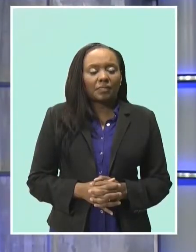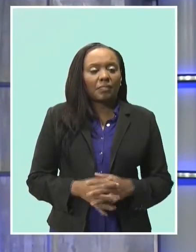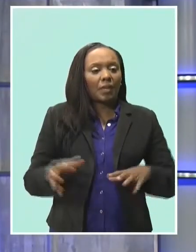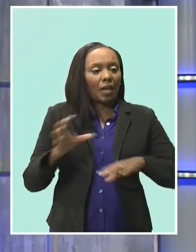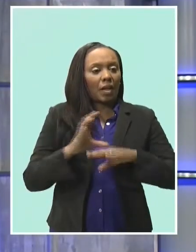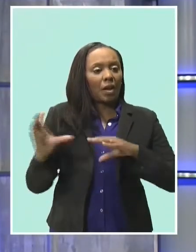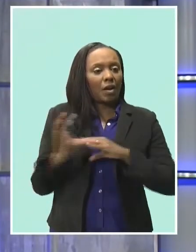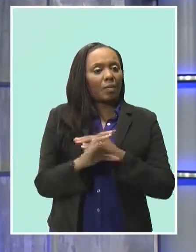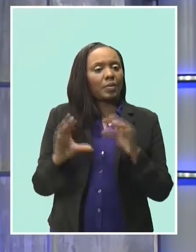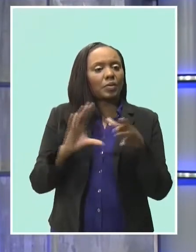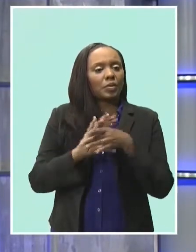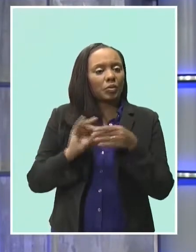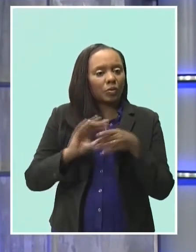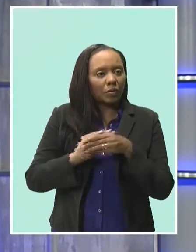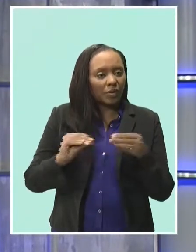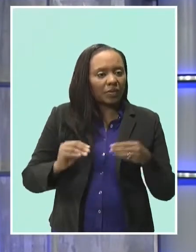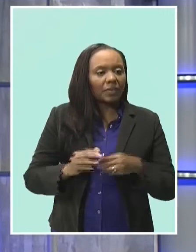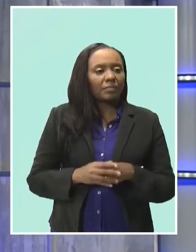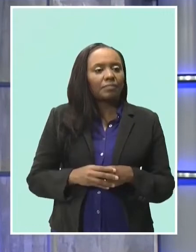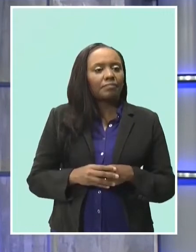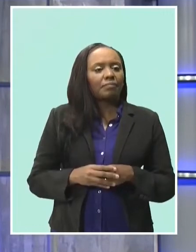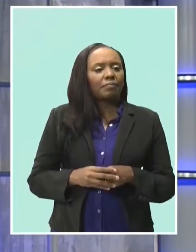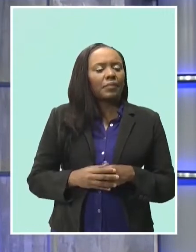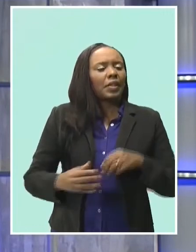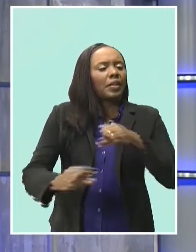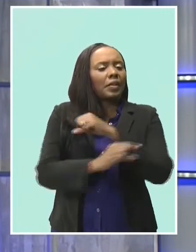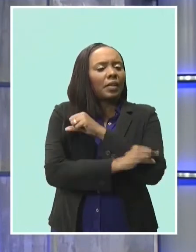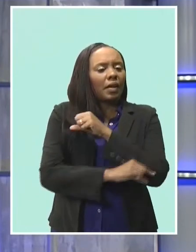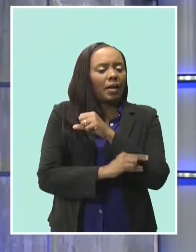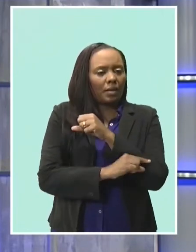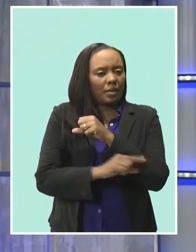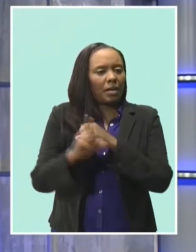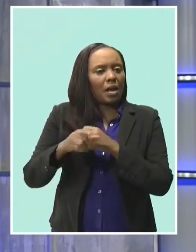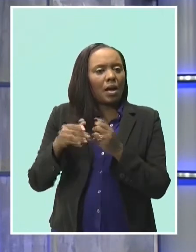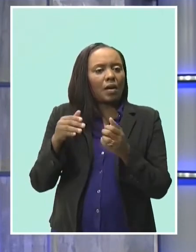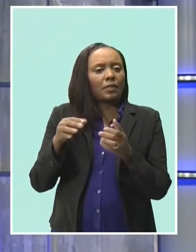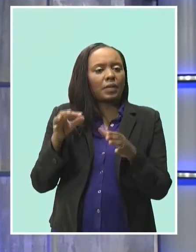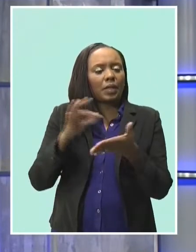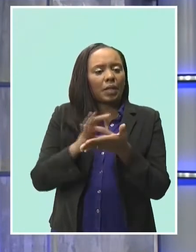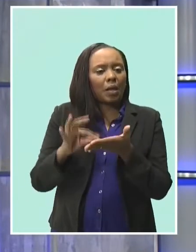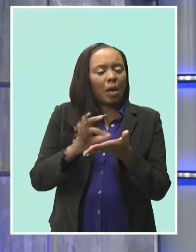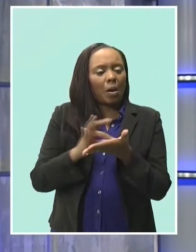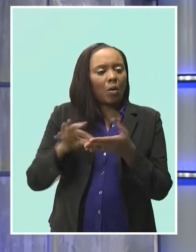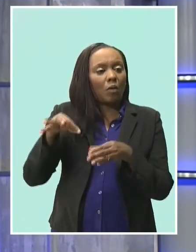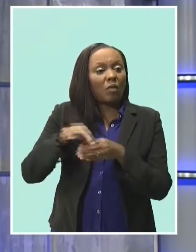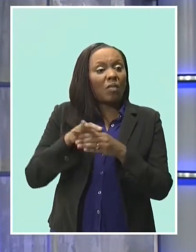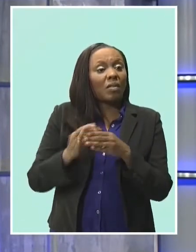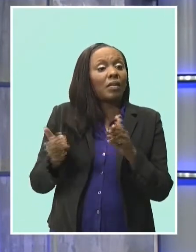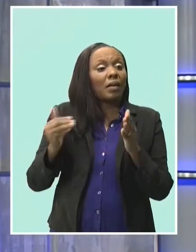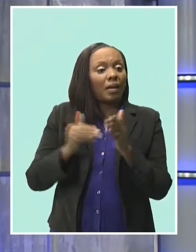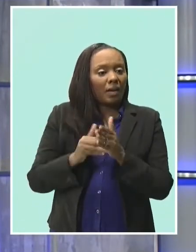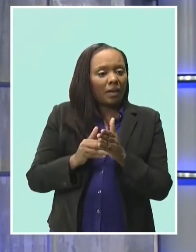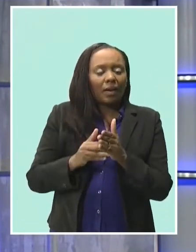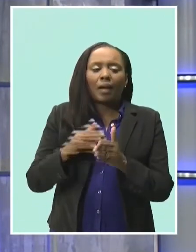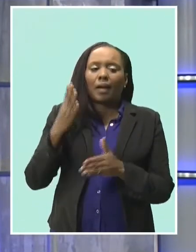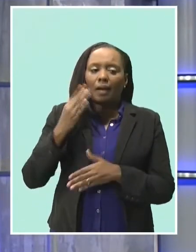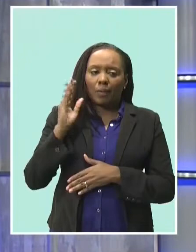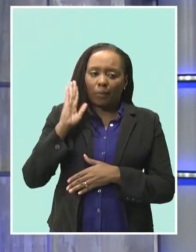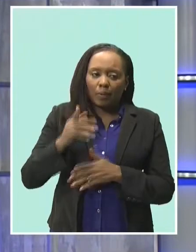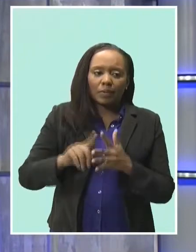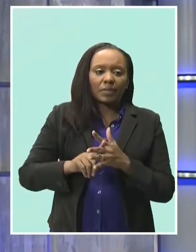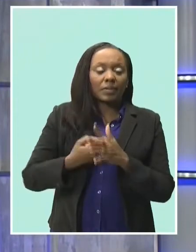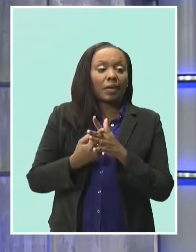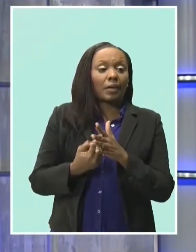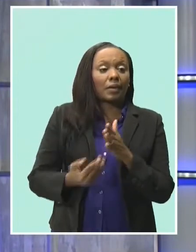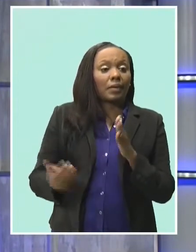Regional news now. The long-awaited national recount of votes cast in the March 2nd general and regional elections in Guyana will get underway